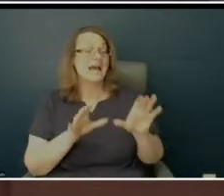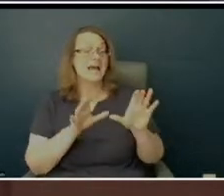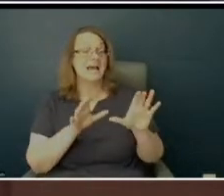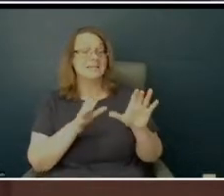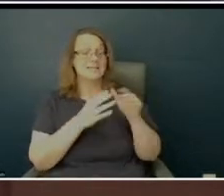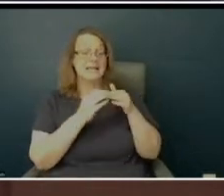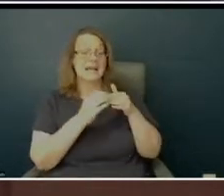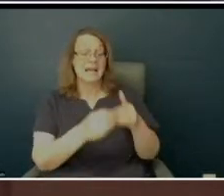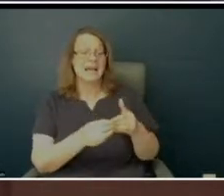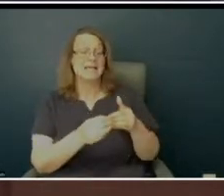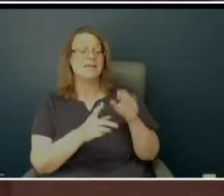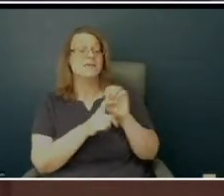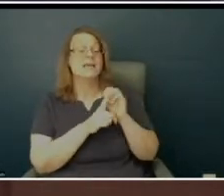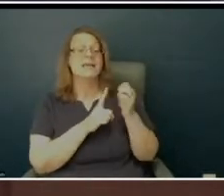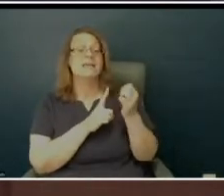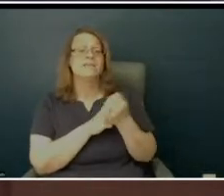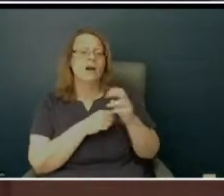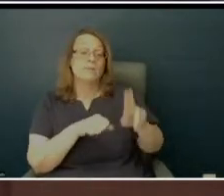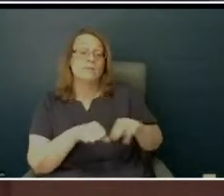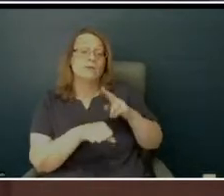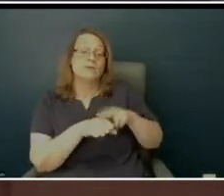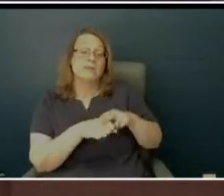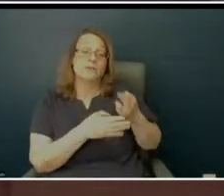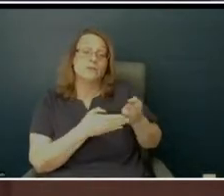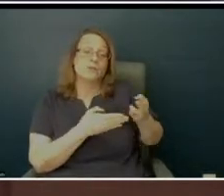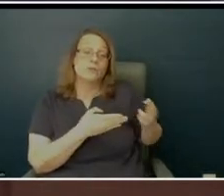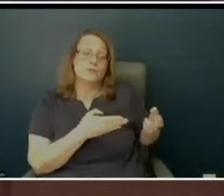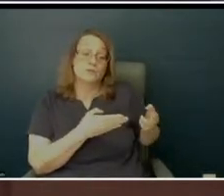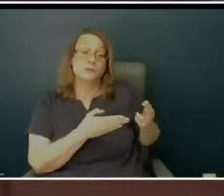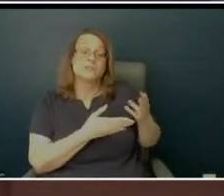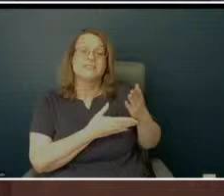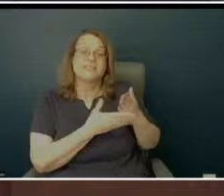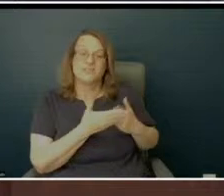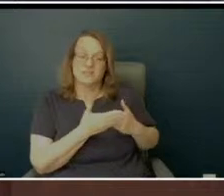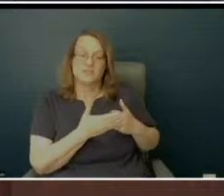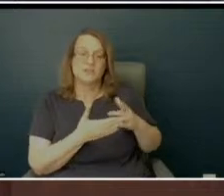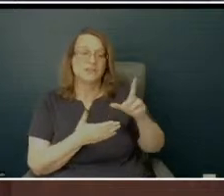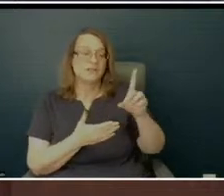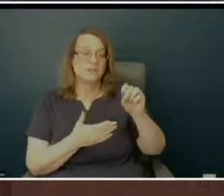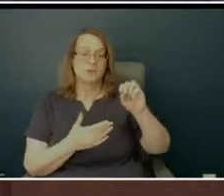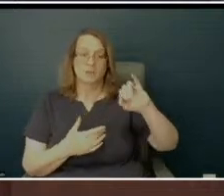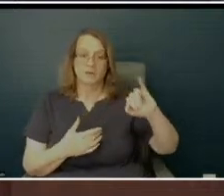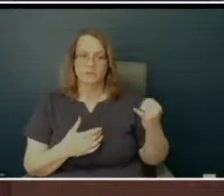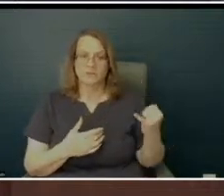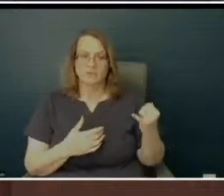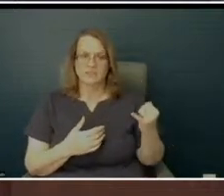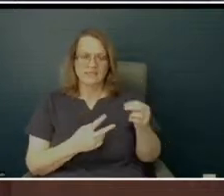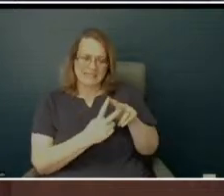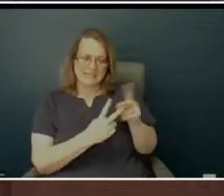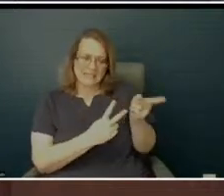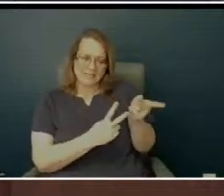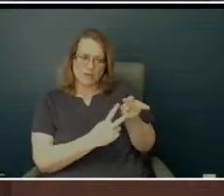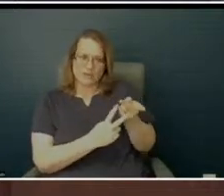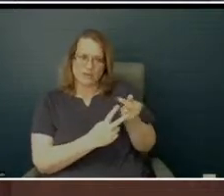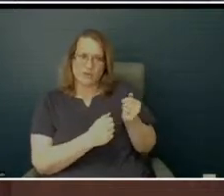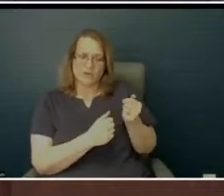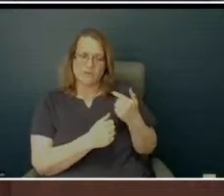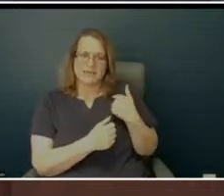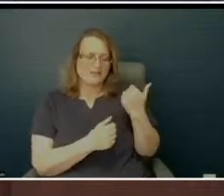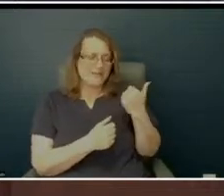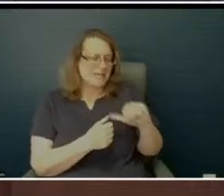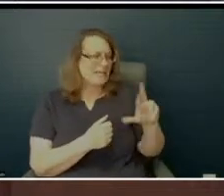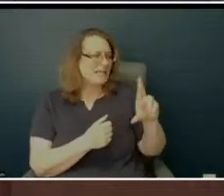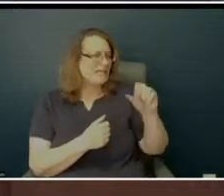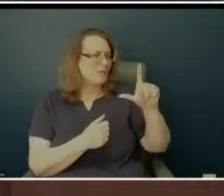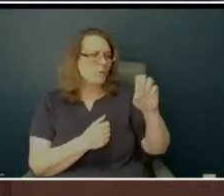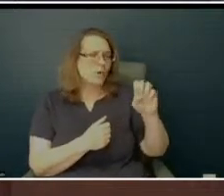Environmental and Natural Resources Division at the Department of Justice. Do either of those divisions have any role whatsoever in investigating